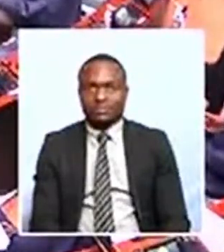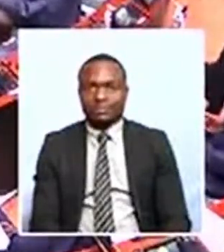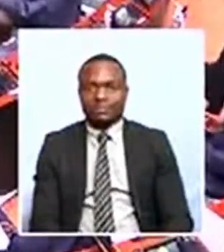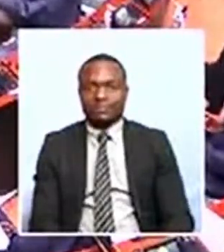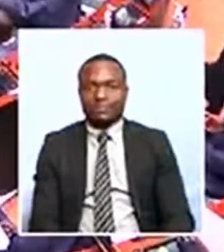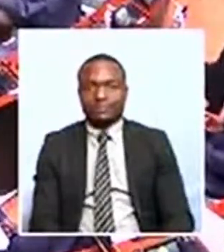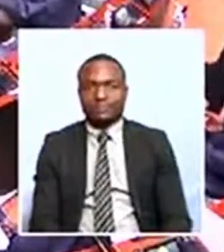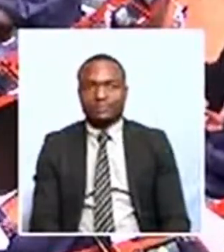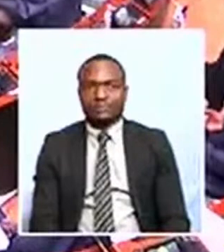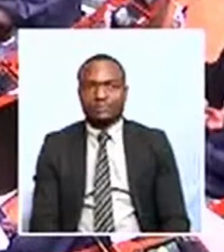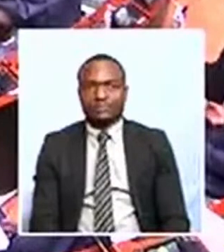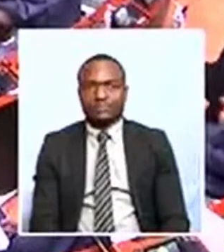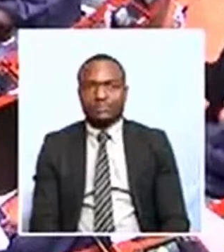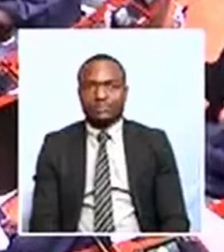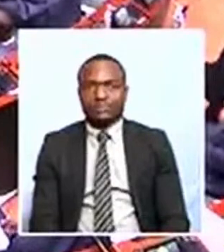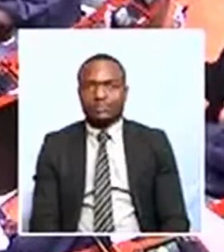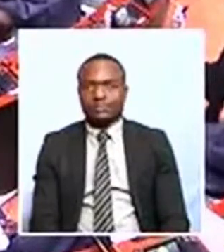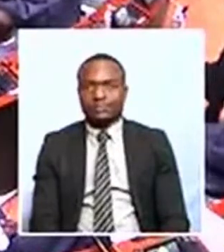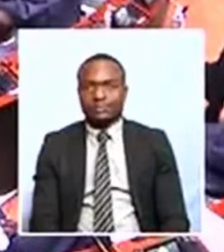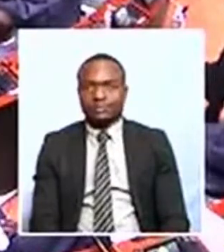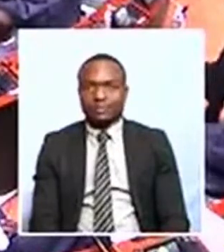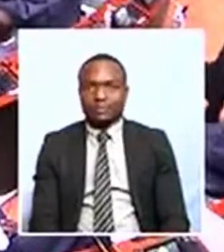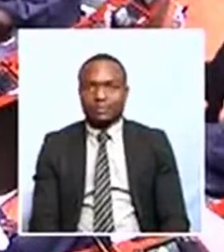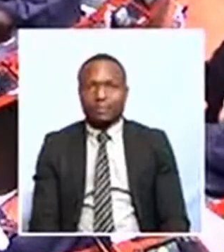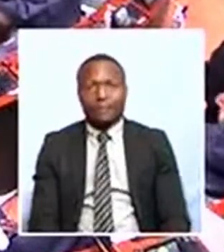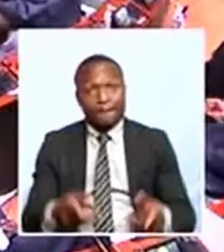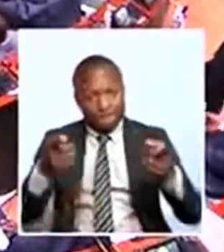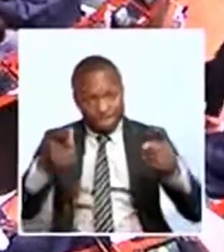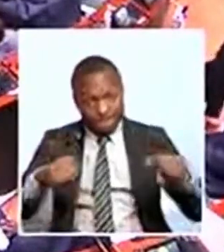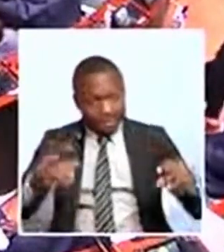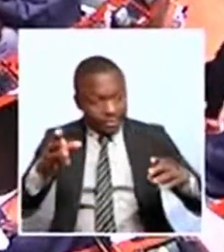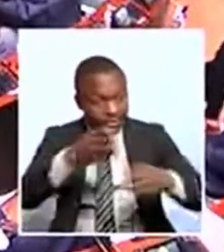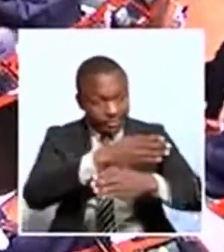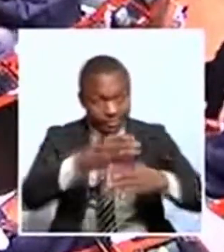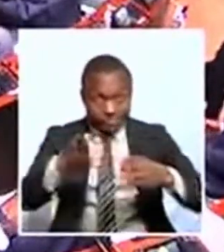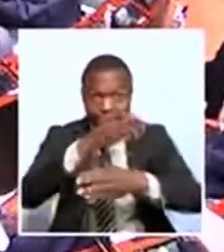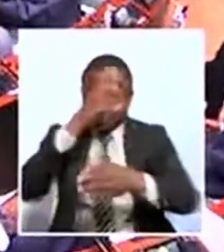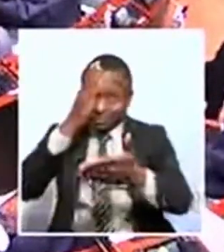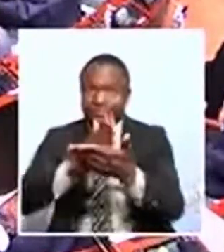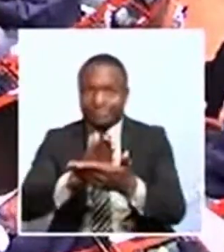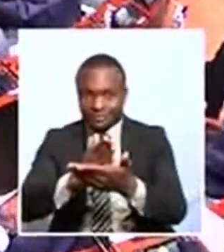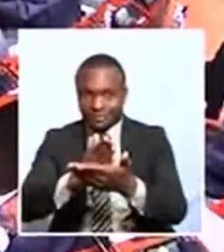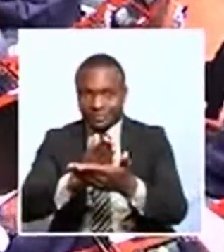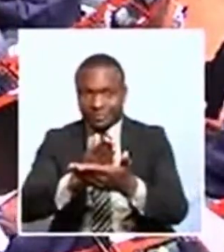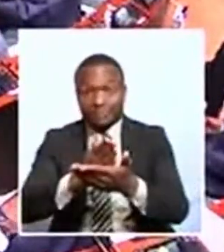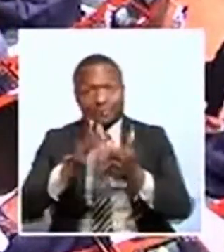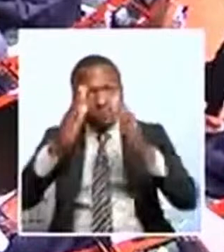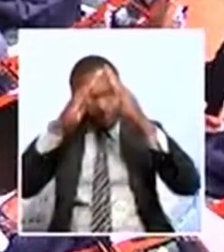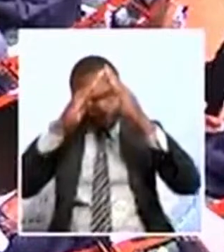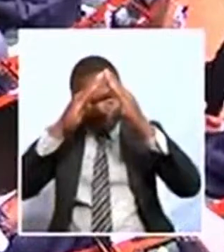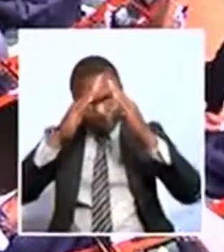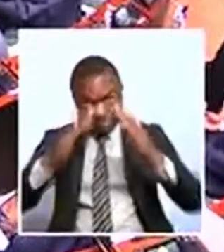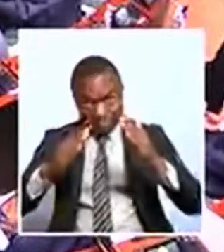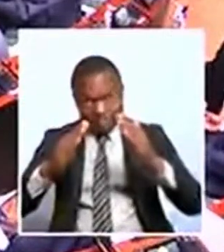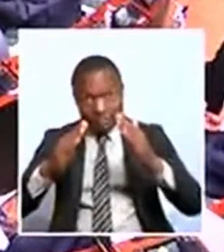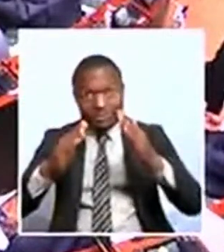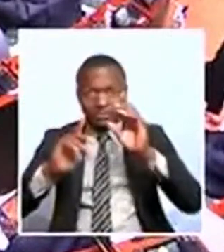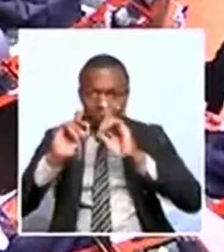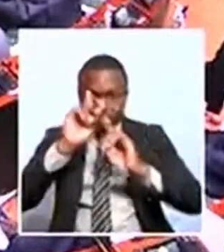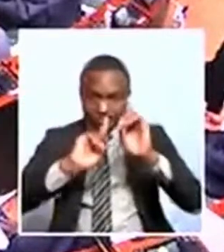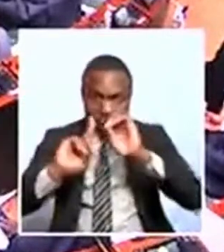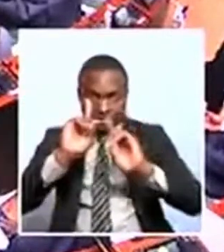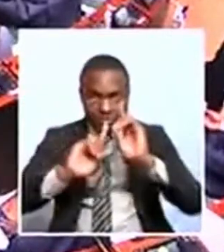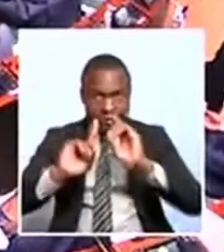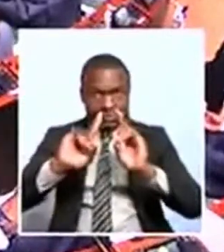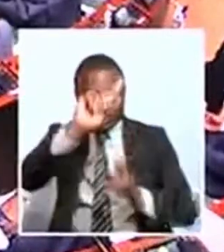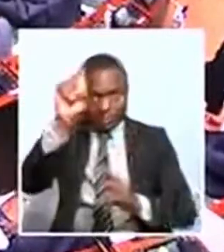When business was suspended, The House was considering question number 6